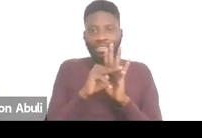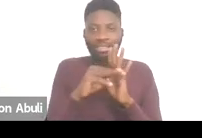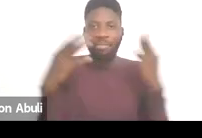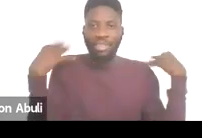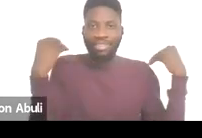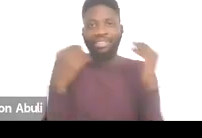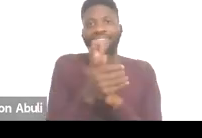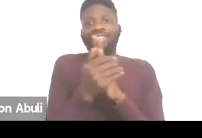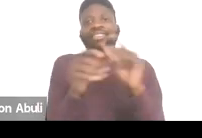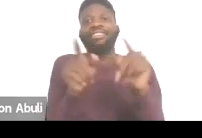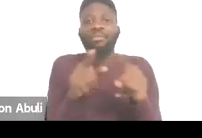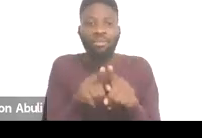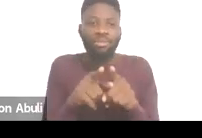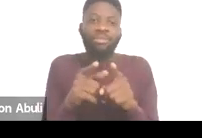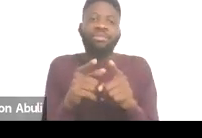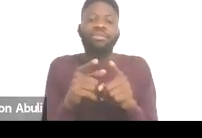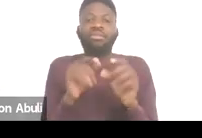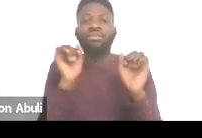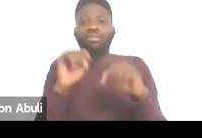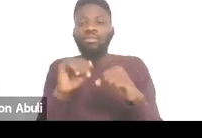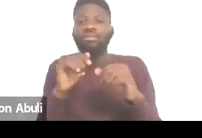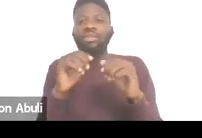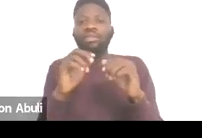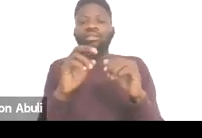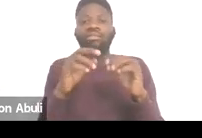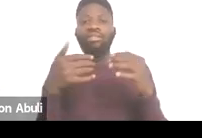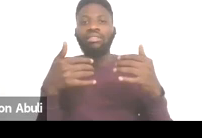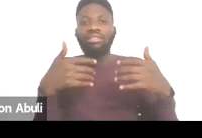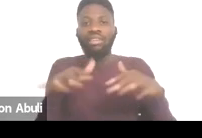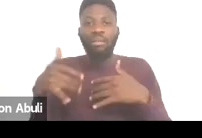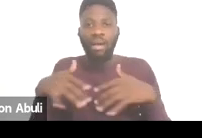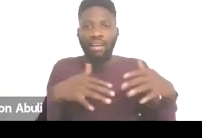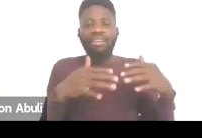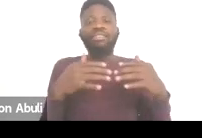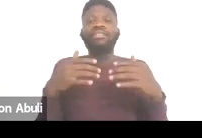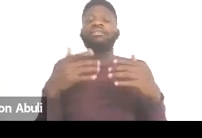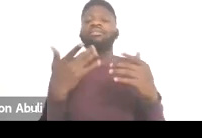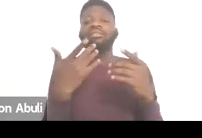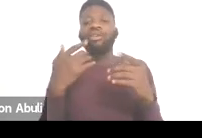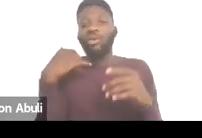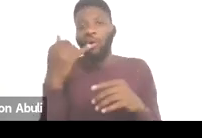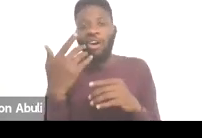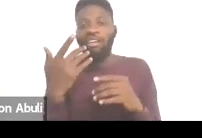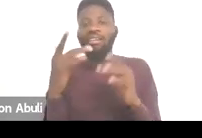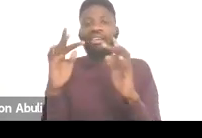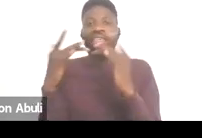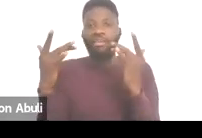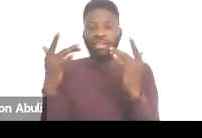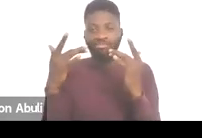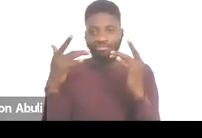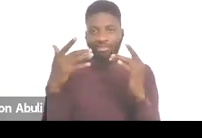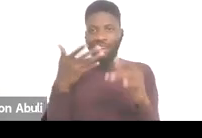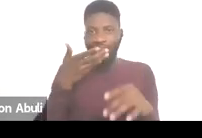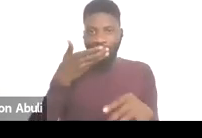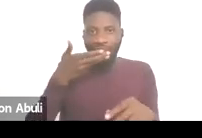of things. You can pretend to be calling, pretend to be answering an email. How am I going to answer that email? How am